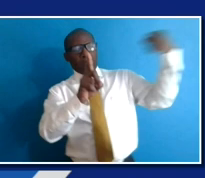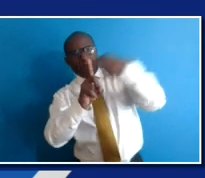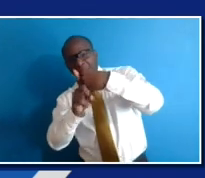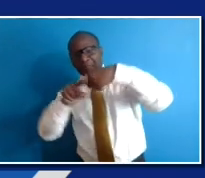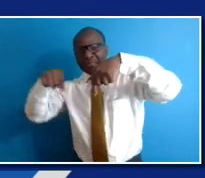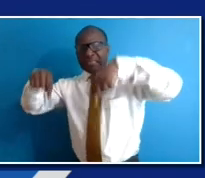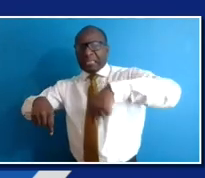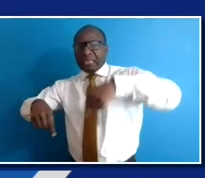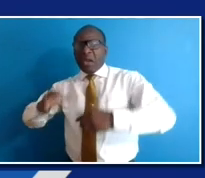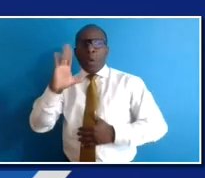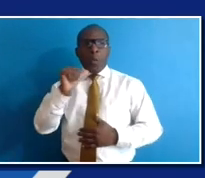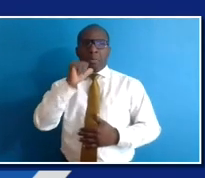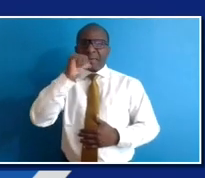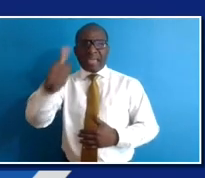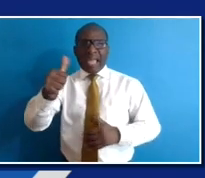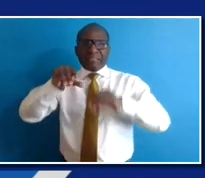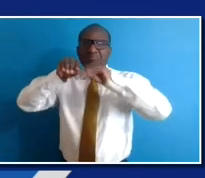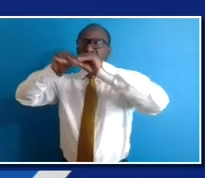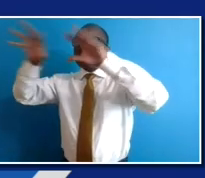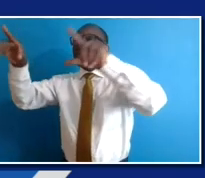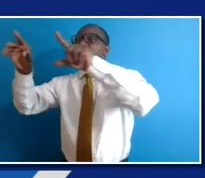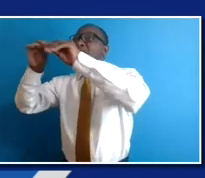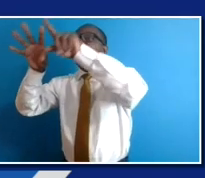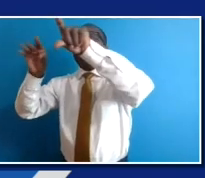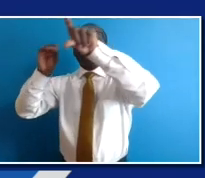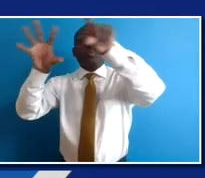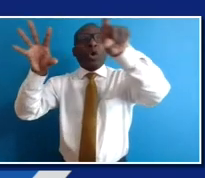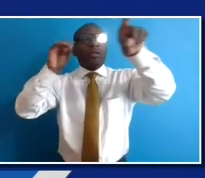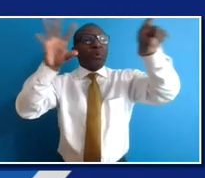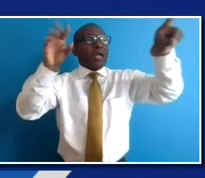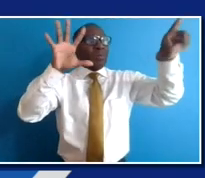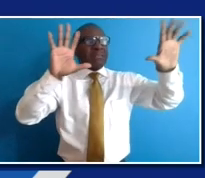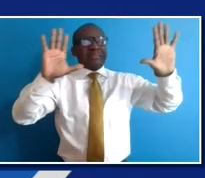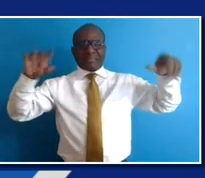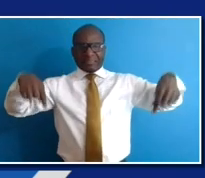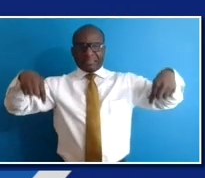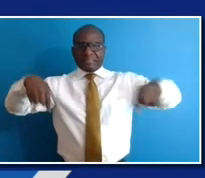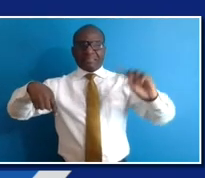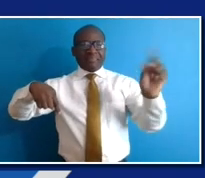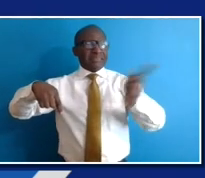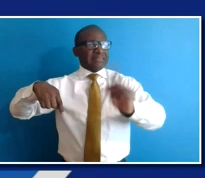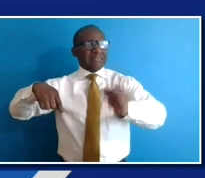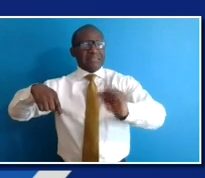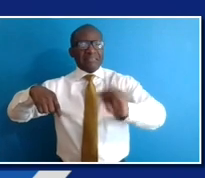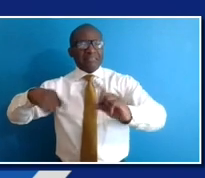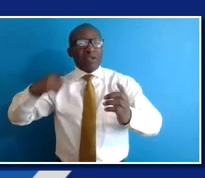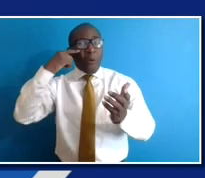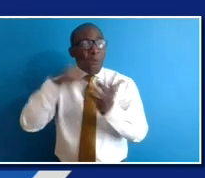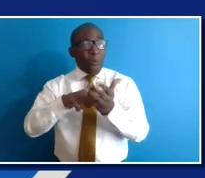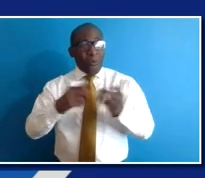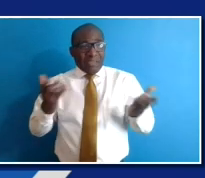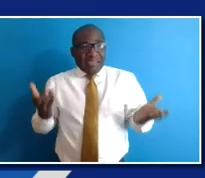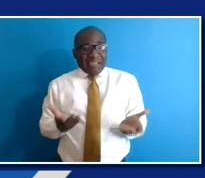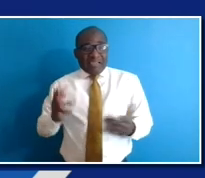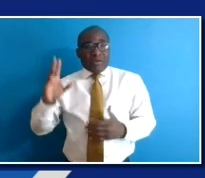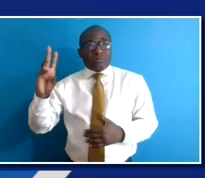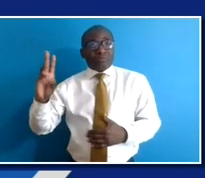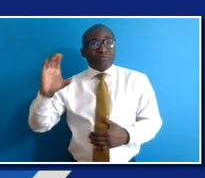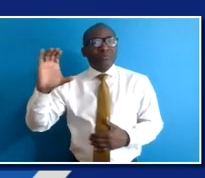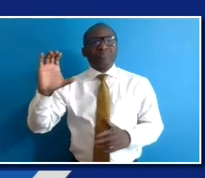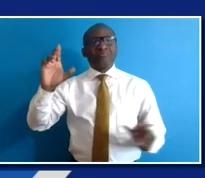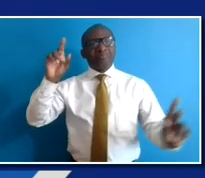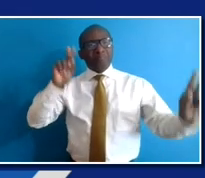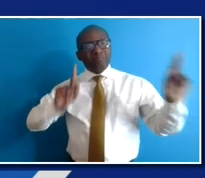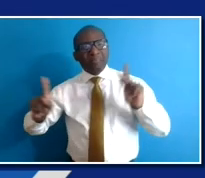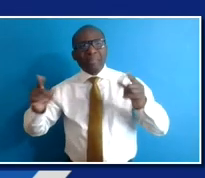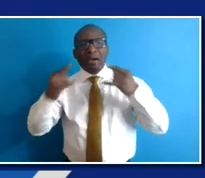people made to put on masks and to, you know, wash their hands and sanitize and socially distance and businesses that were